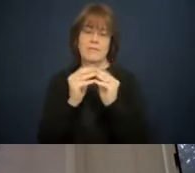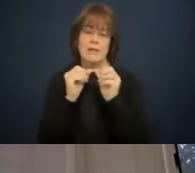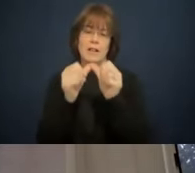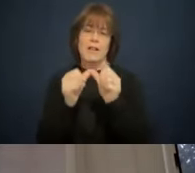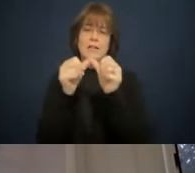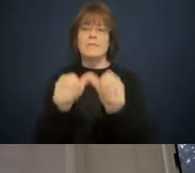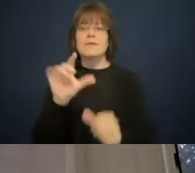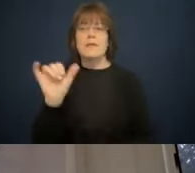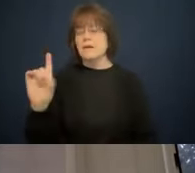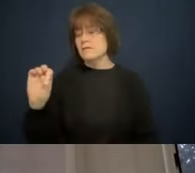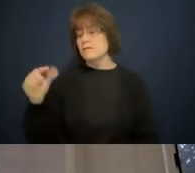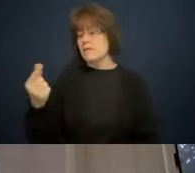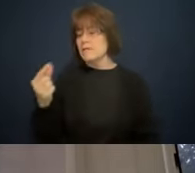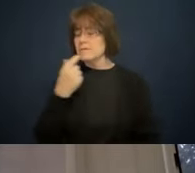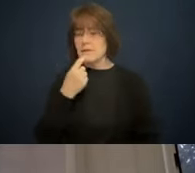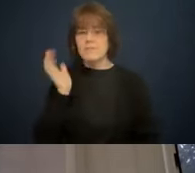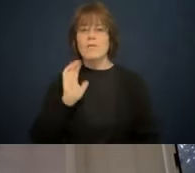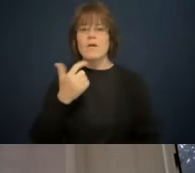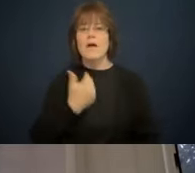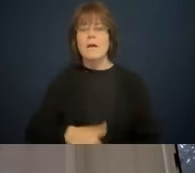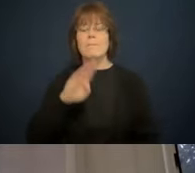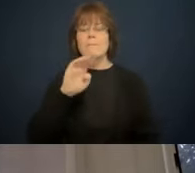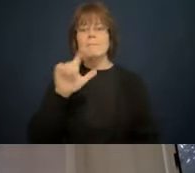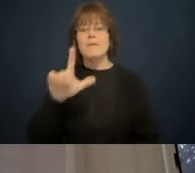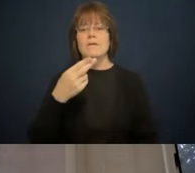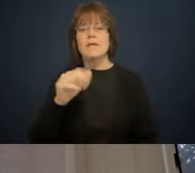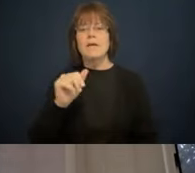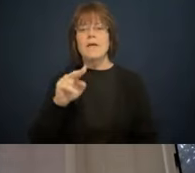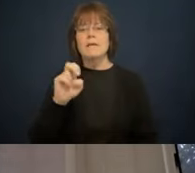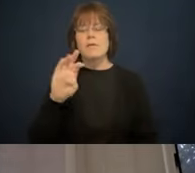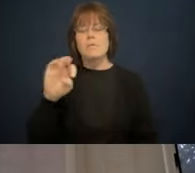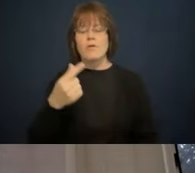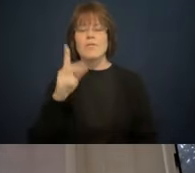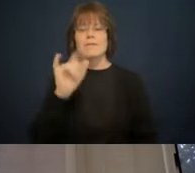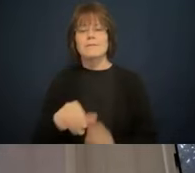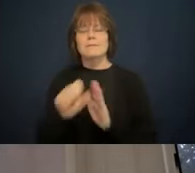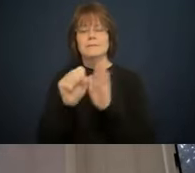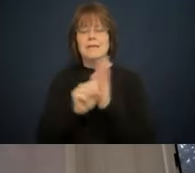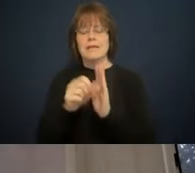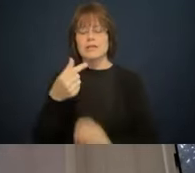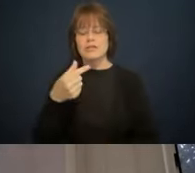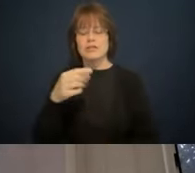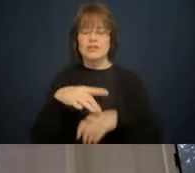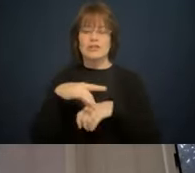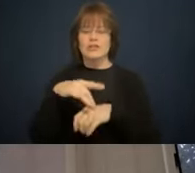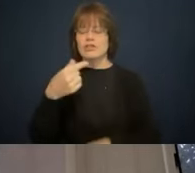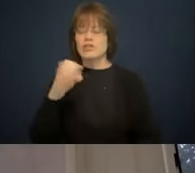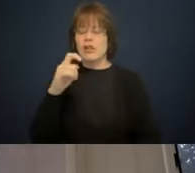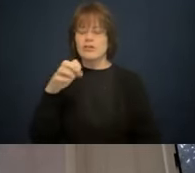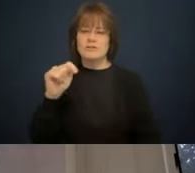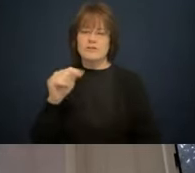Doug mentioned, I'm Bill Hanneberg. For those of you who don't know me, I'm the Kentucky State Geologist and Geological Survey